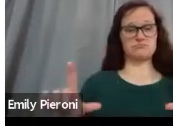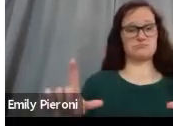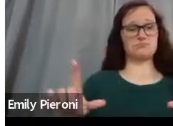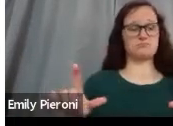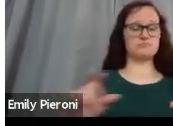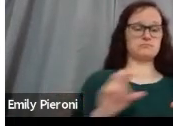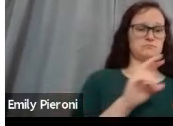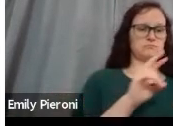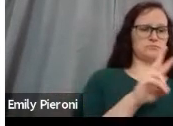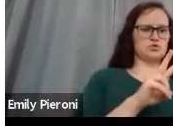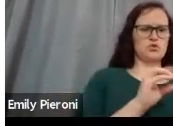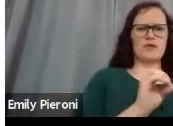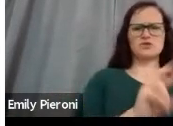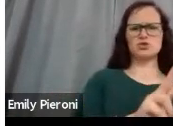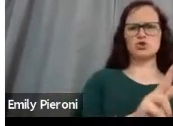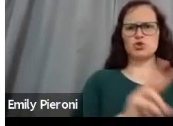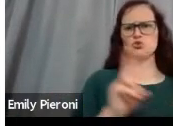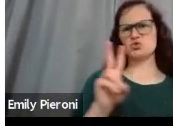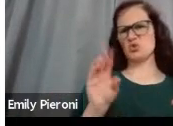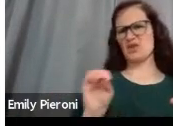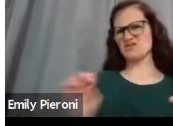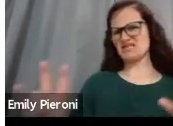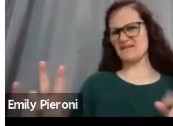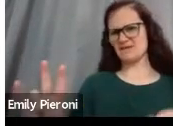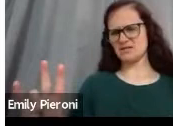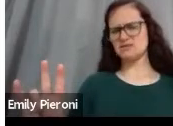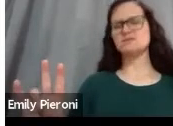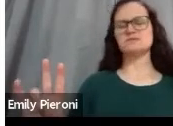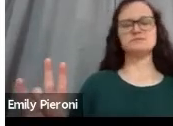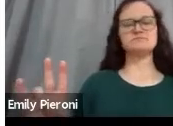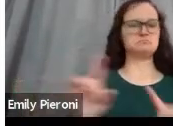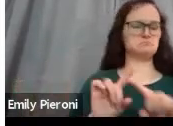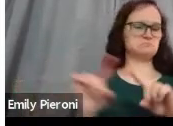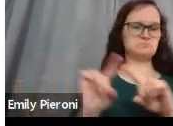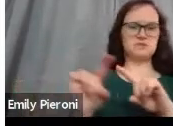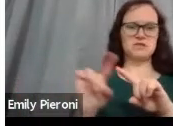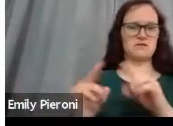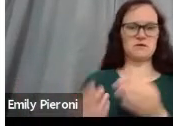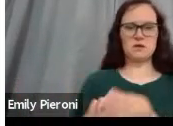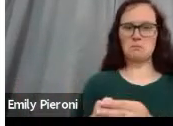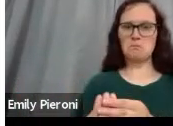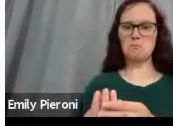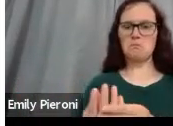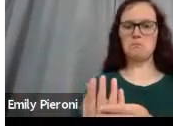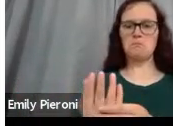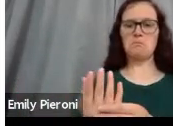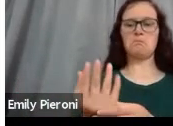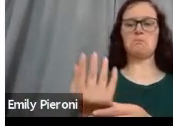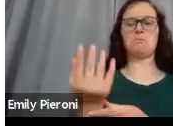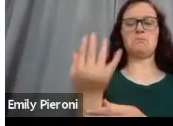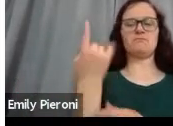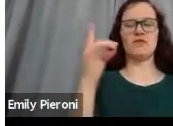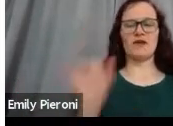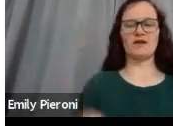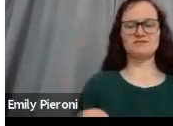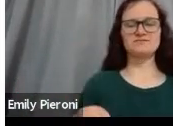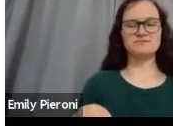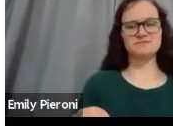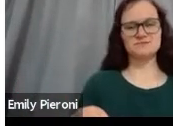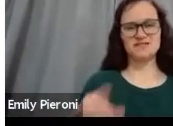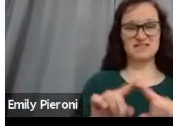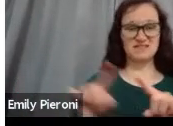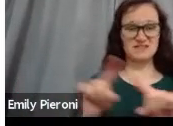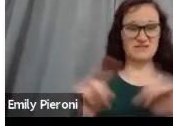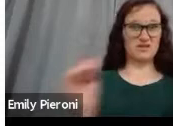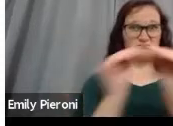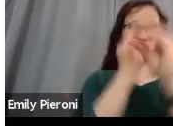to 2007. So we have different mature levels of plots, and also different schema